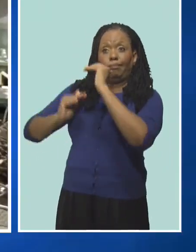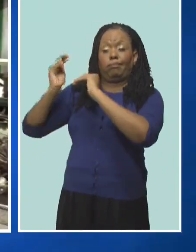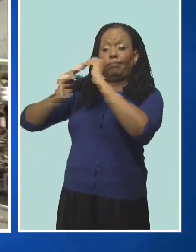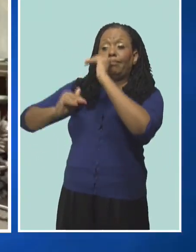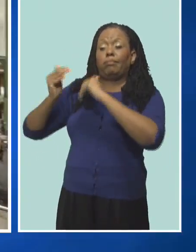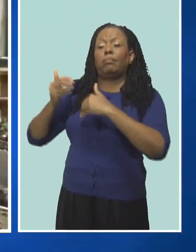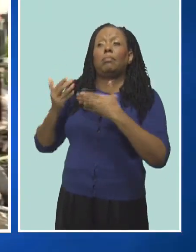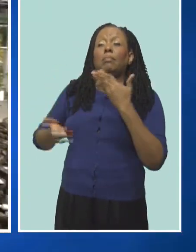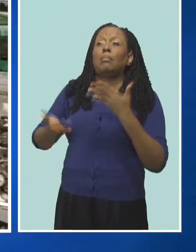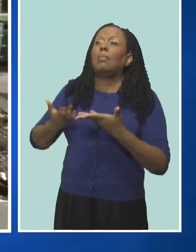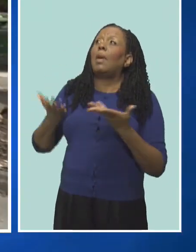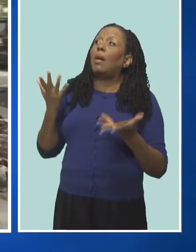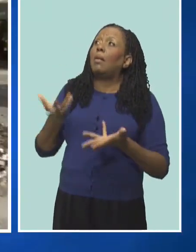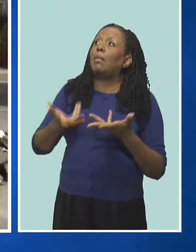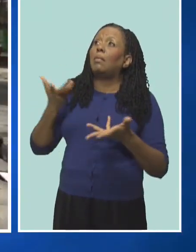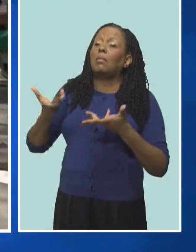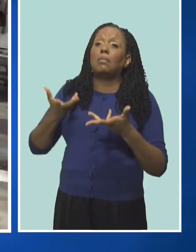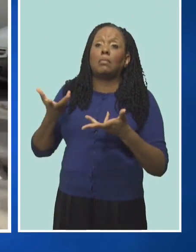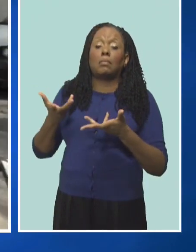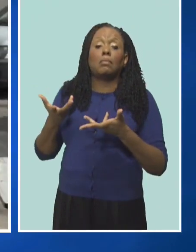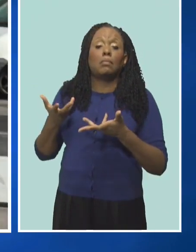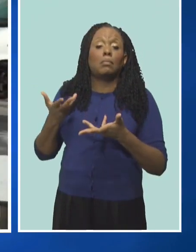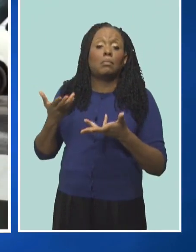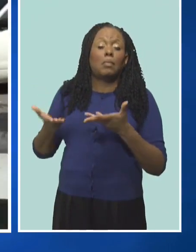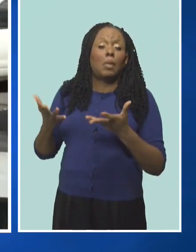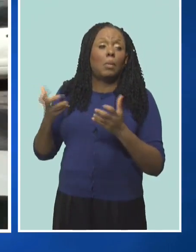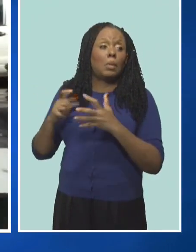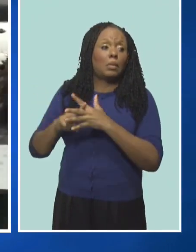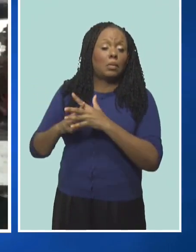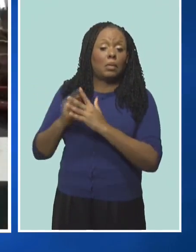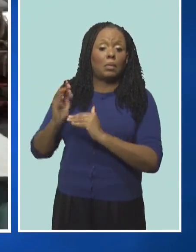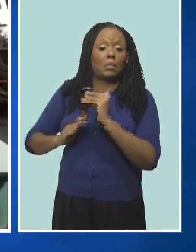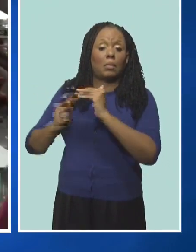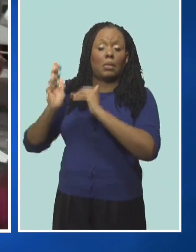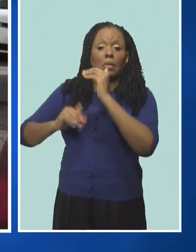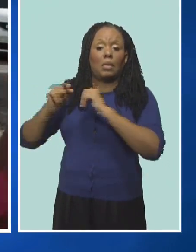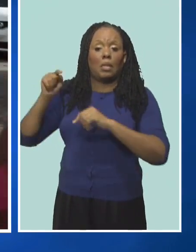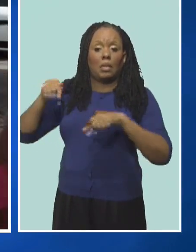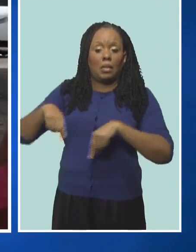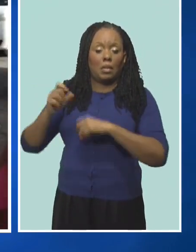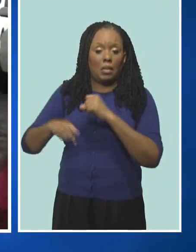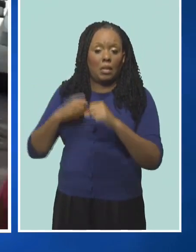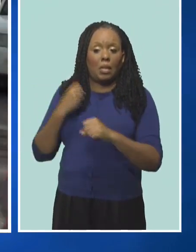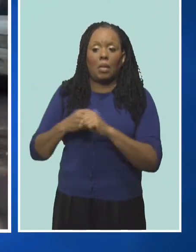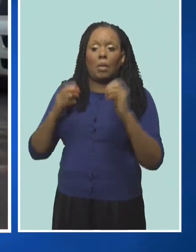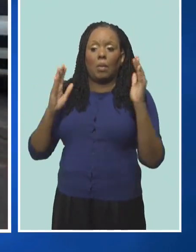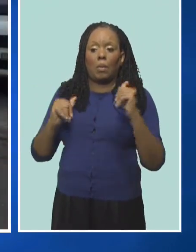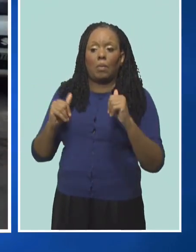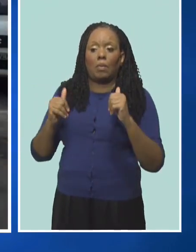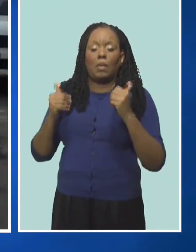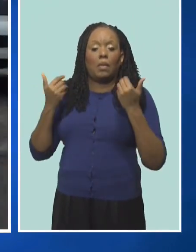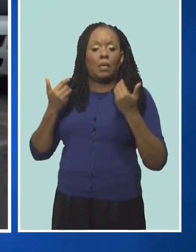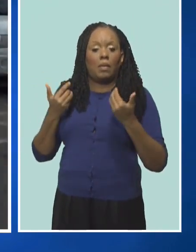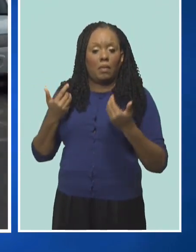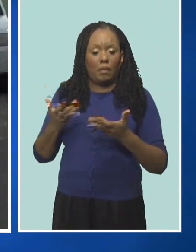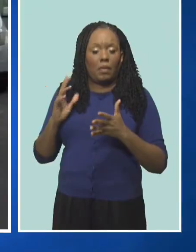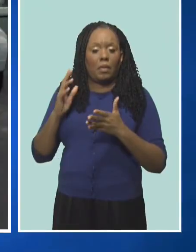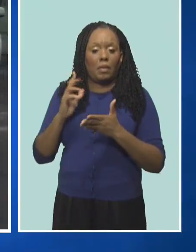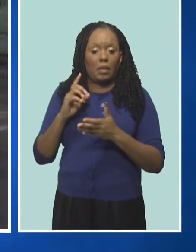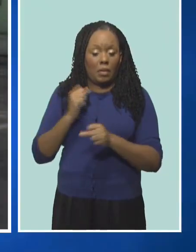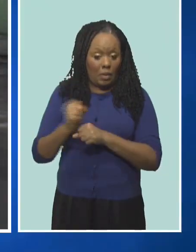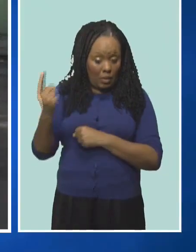willing, all things go to plan of being equal. We would like to start that construction this year and hopefully finish it by next year.